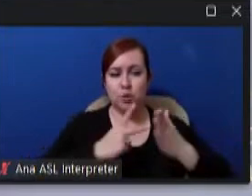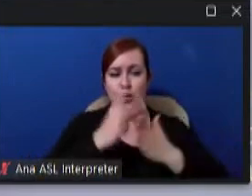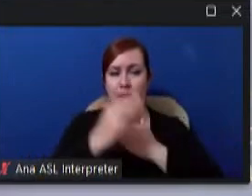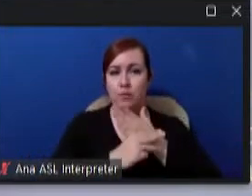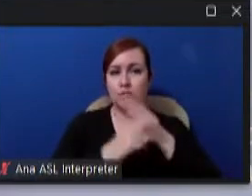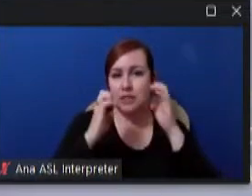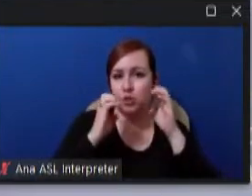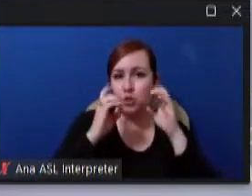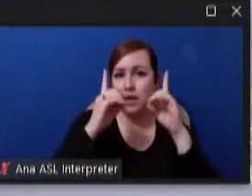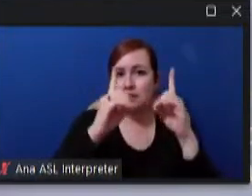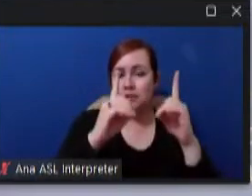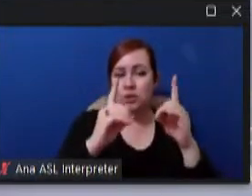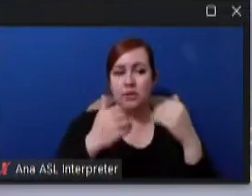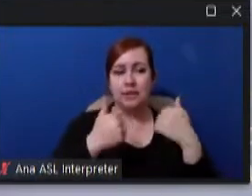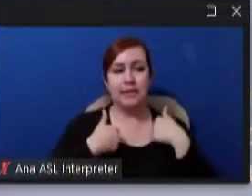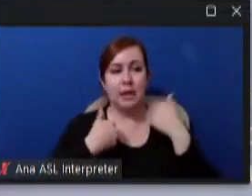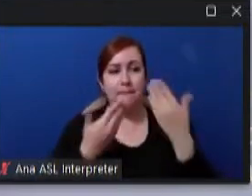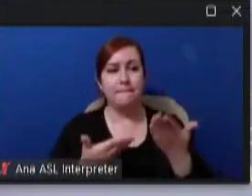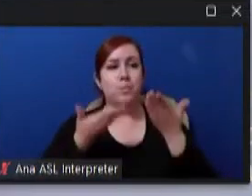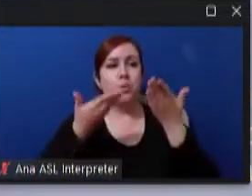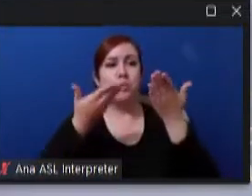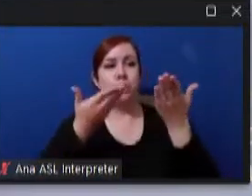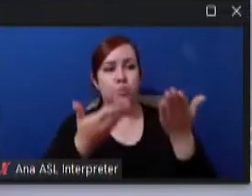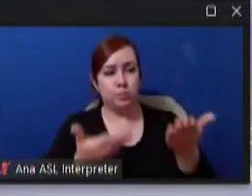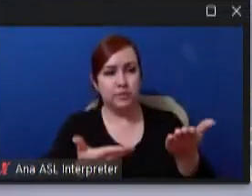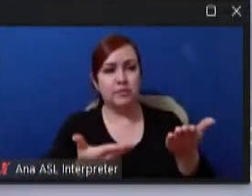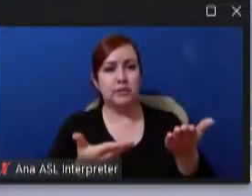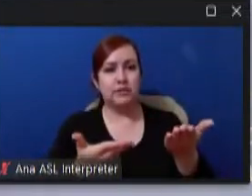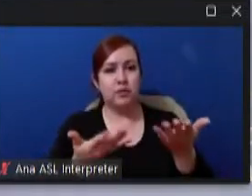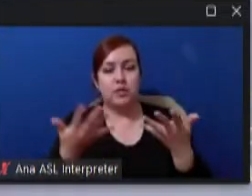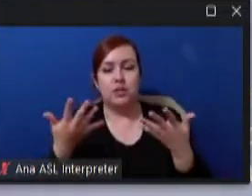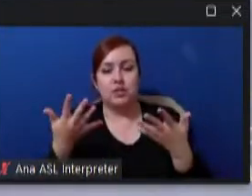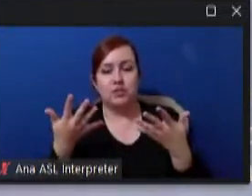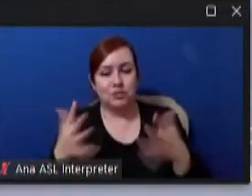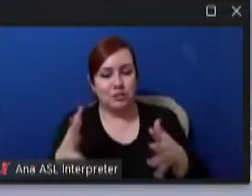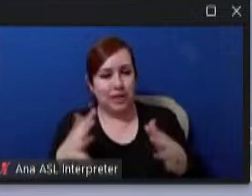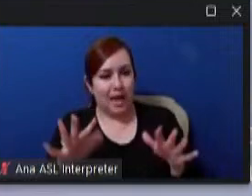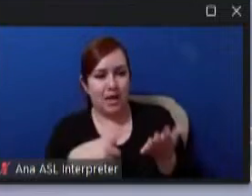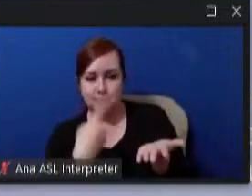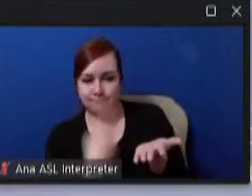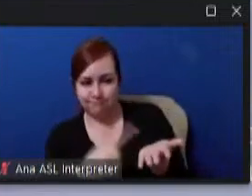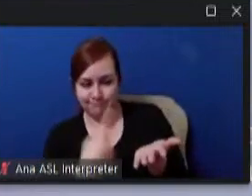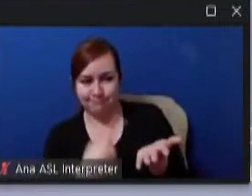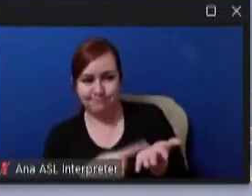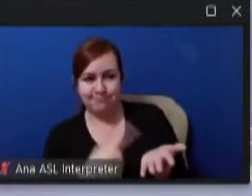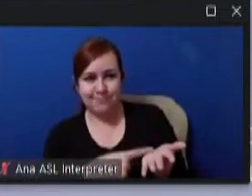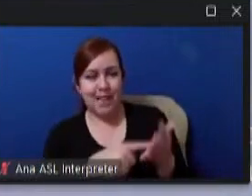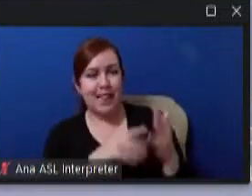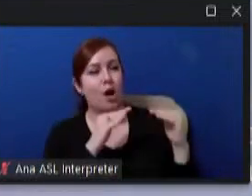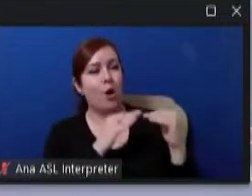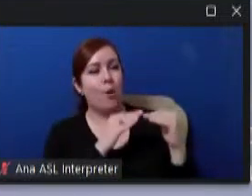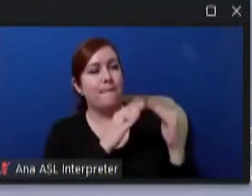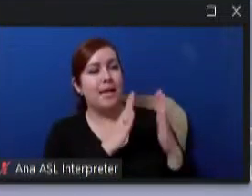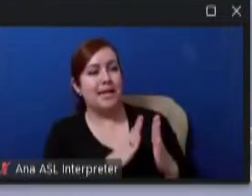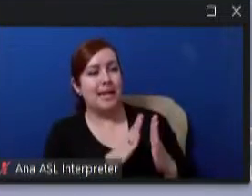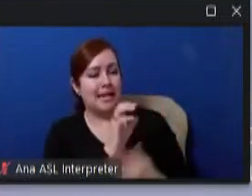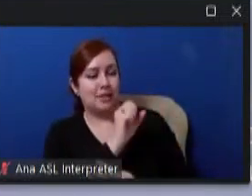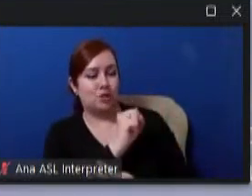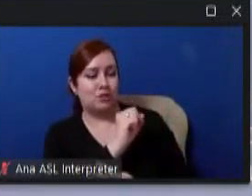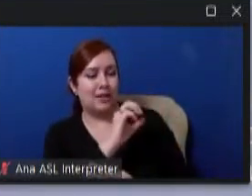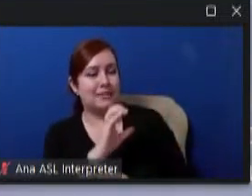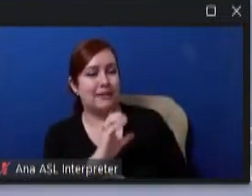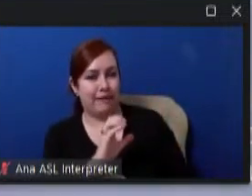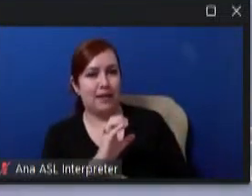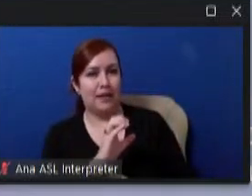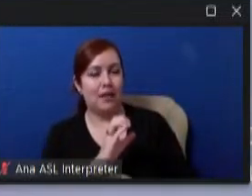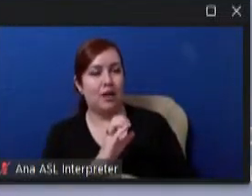Tied to this is the matter of education programs, as our colleague from civil